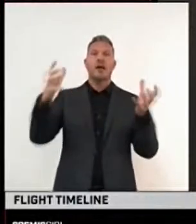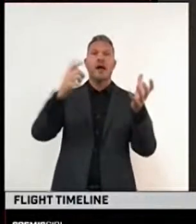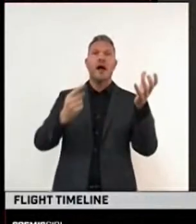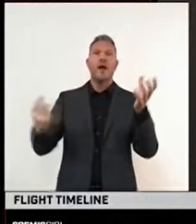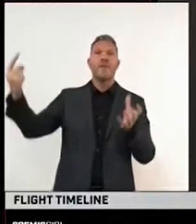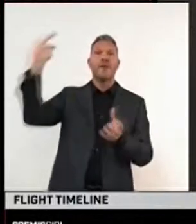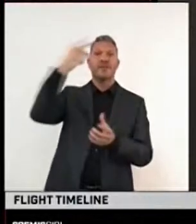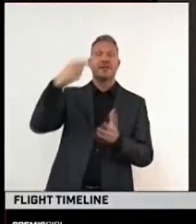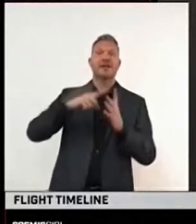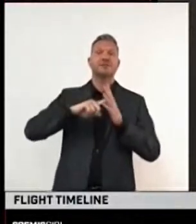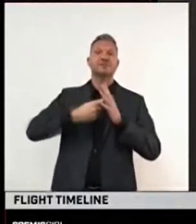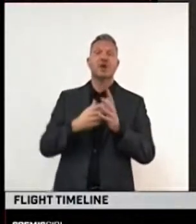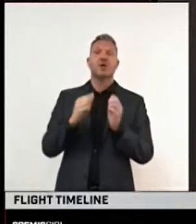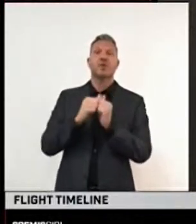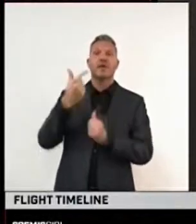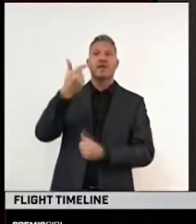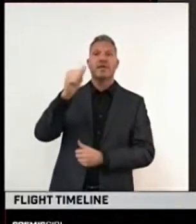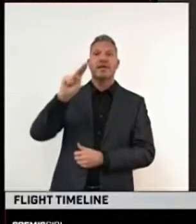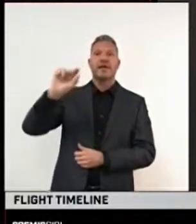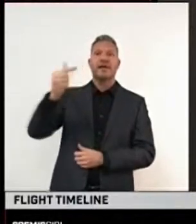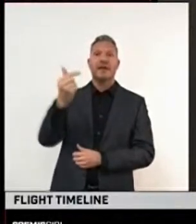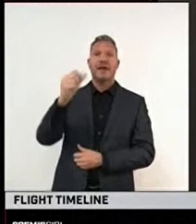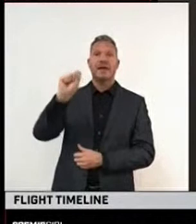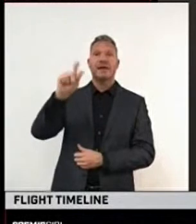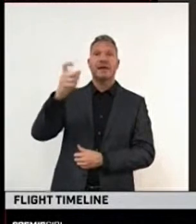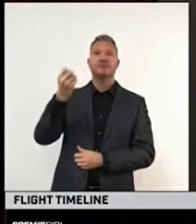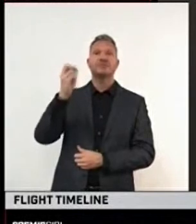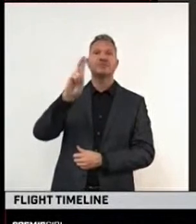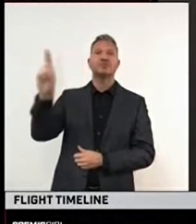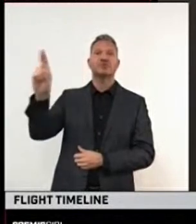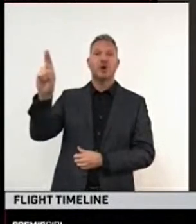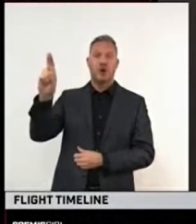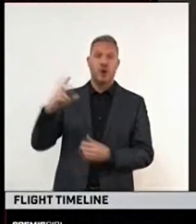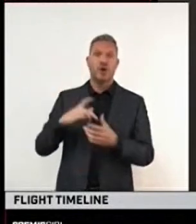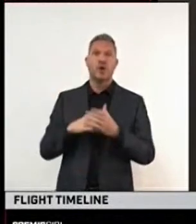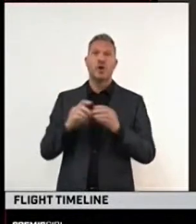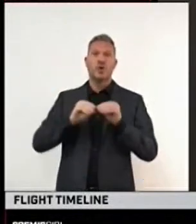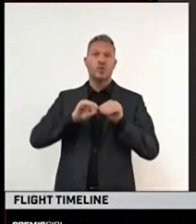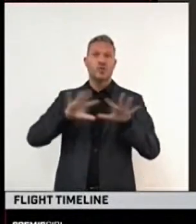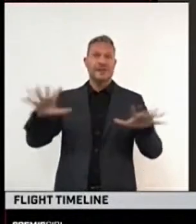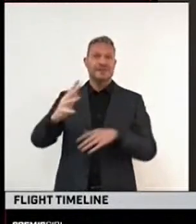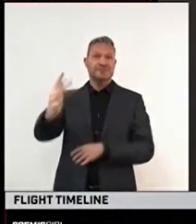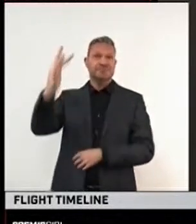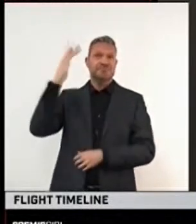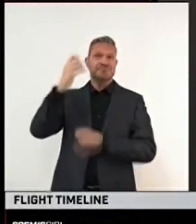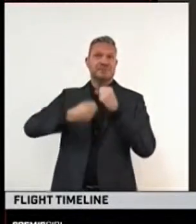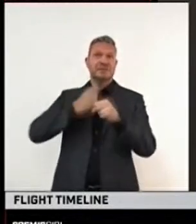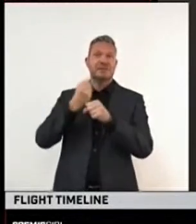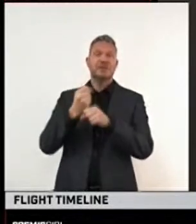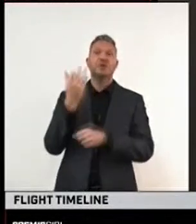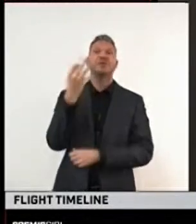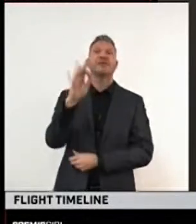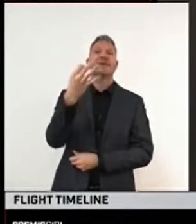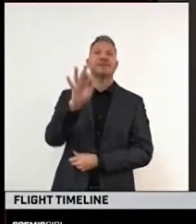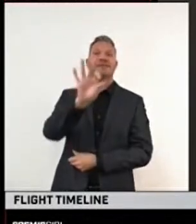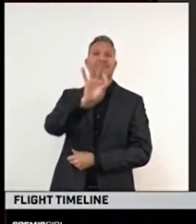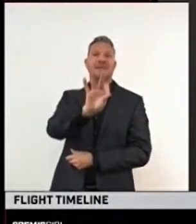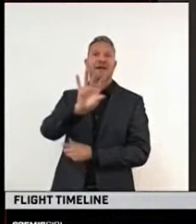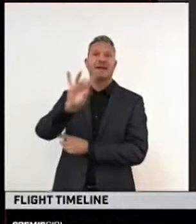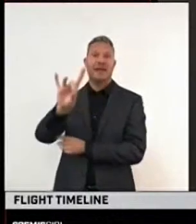Truth, which was released by Virgin Records in collaboration with New Tribe Records in 1998. We named this mission Above